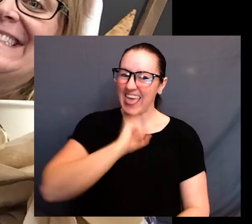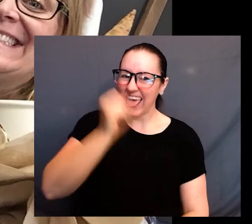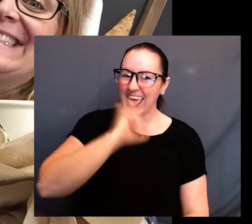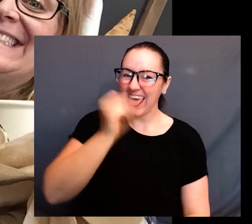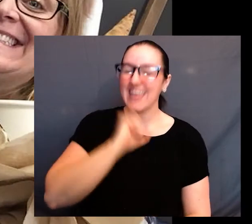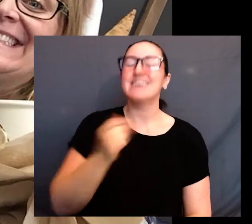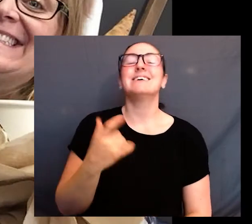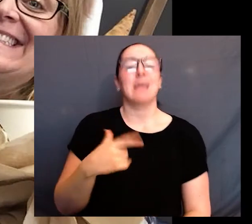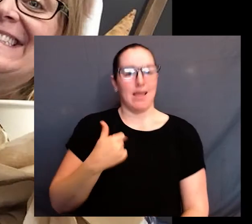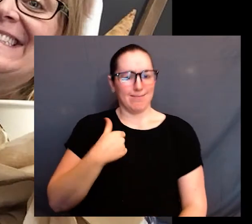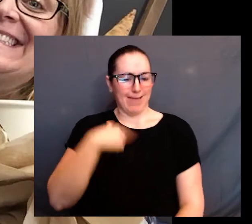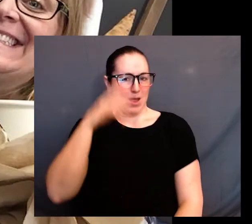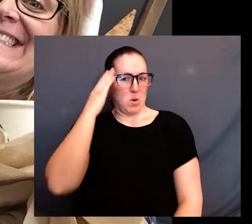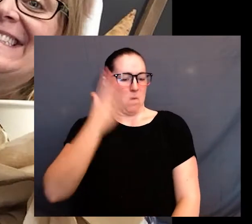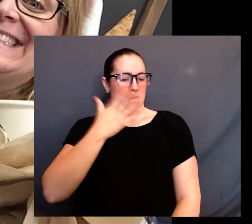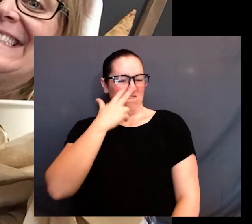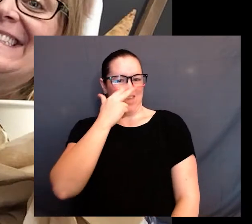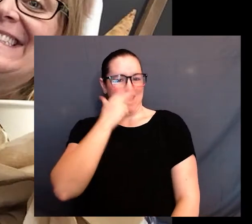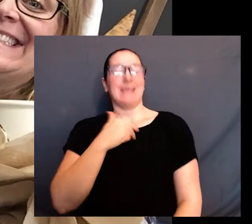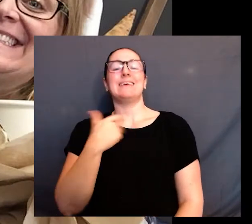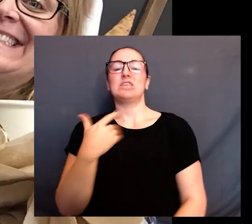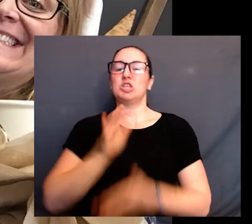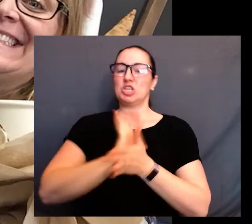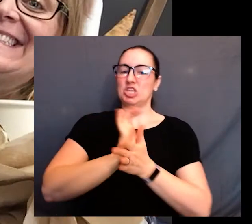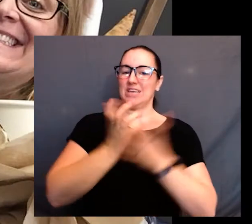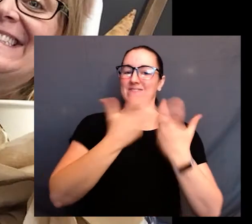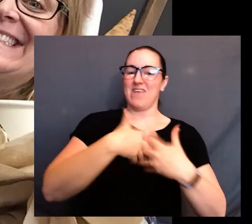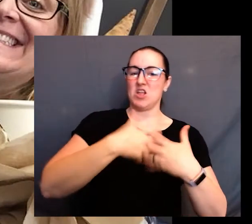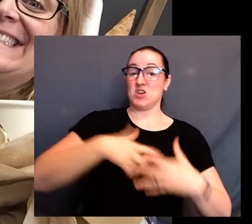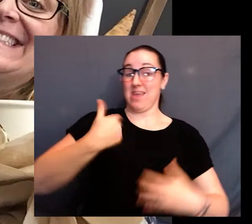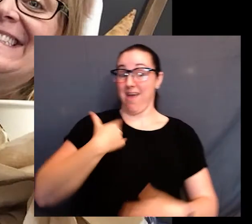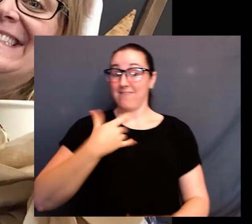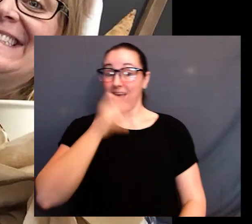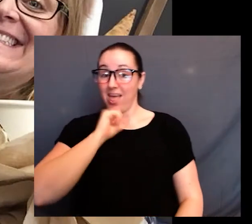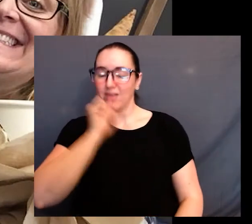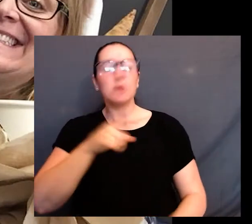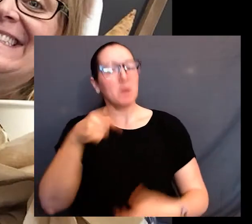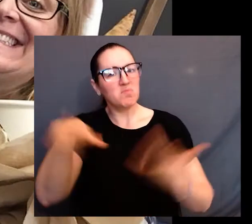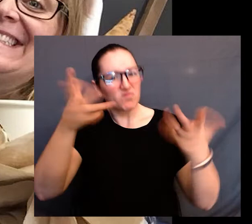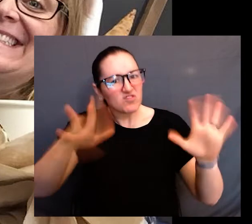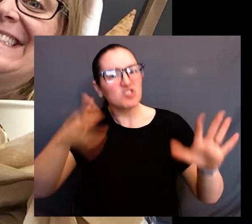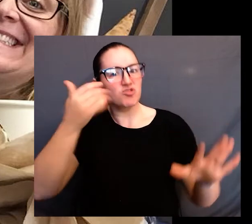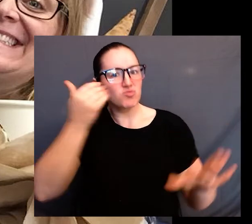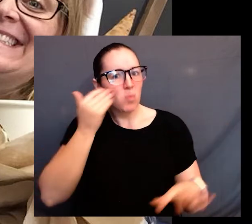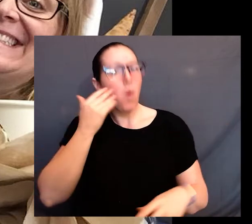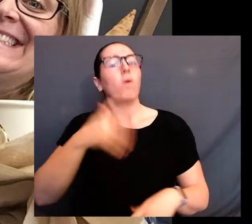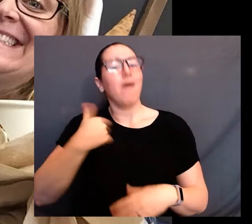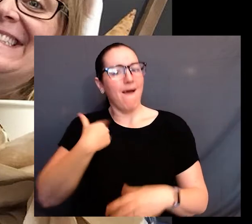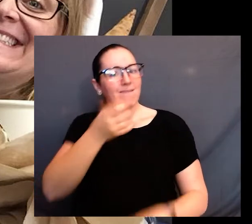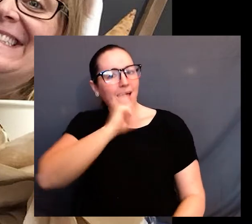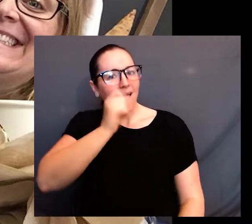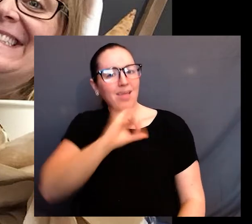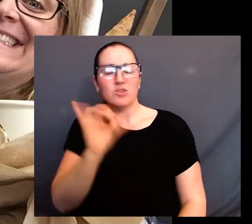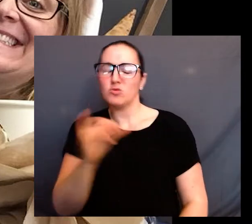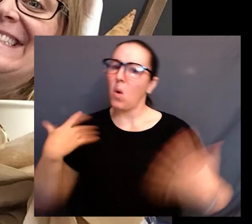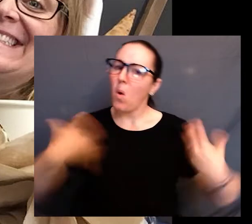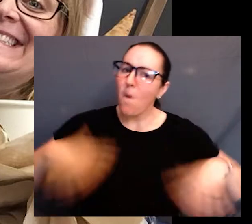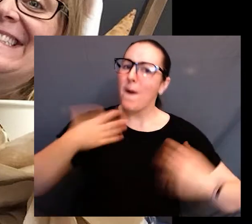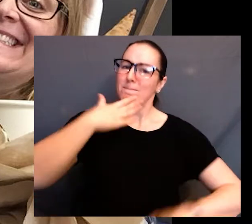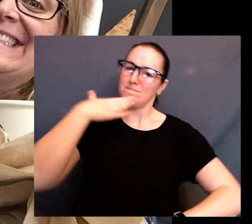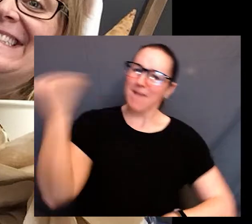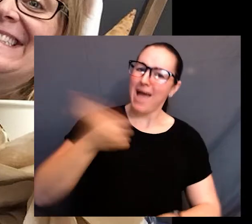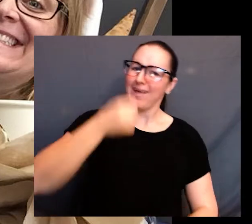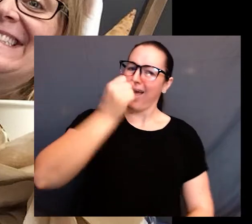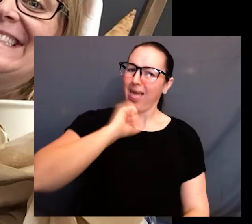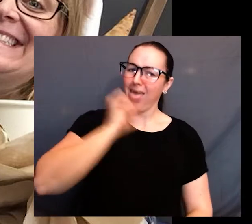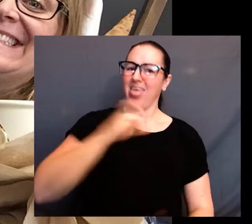had some ice cream. I know it sounds funny having ice cream at a cheese factory, but we all know that they make ice cream as well as cheese. And it was some of the